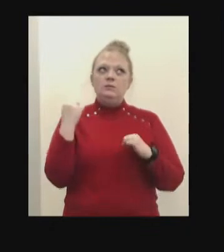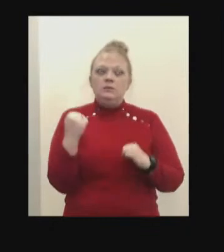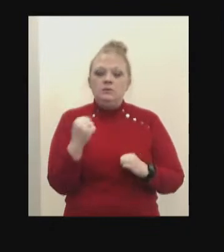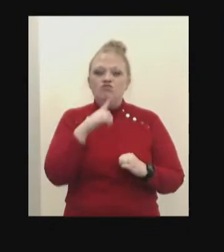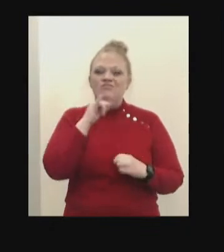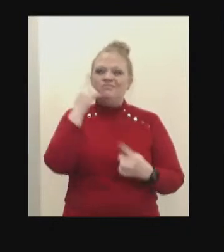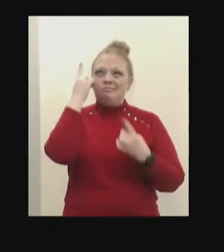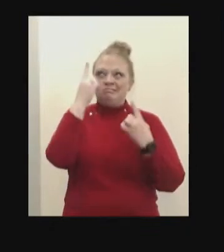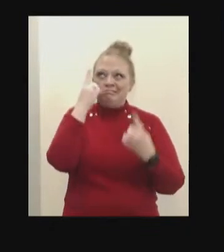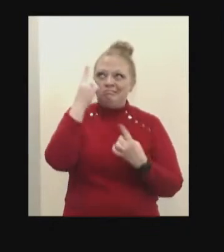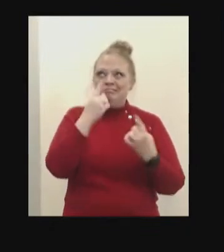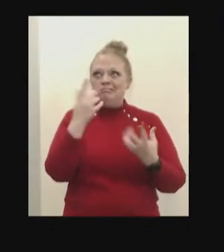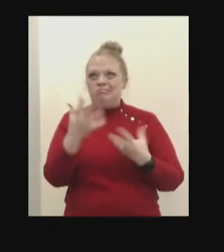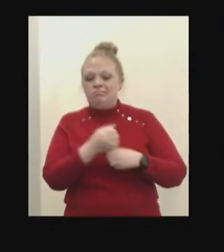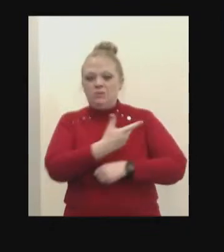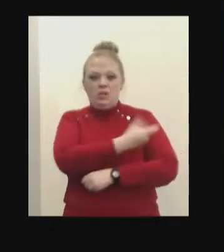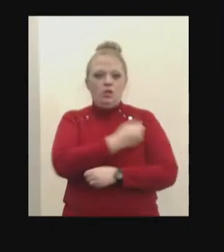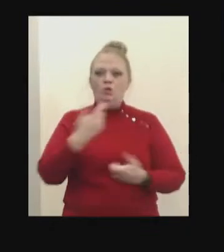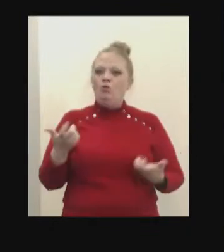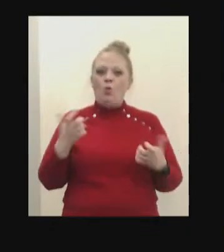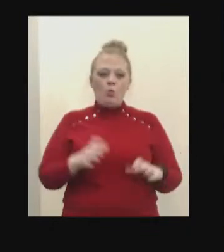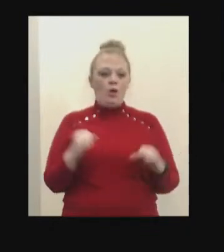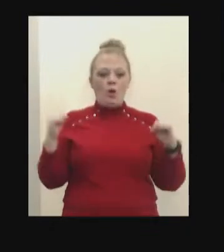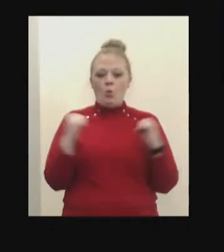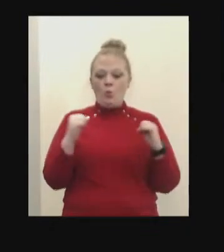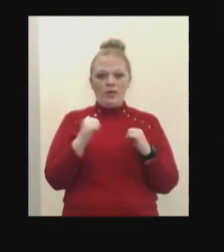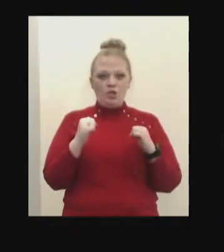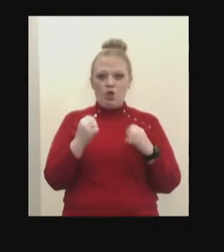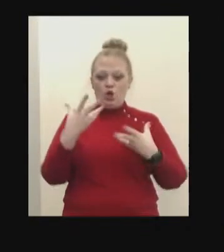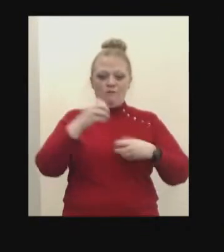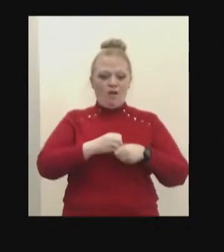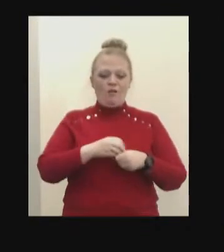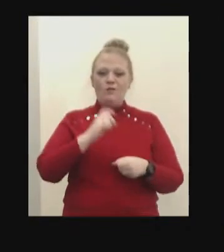vaccinated. You do not want to have a winter of severe illness and death.